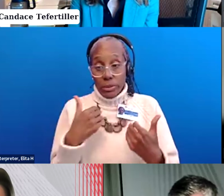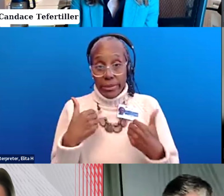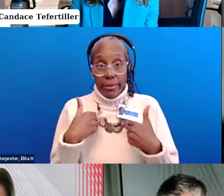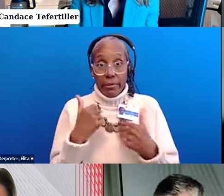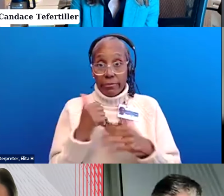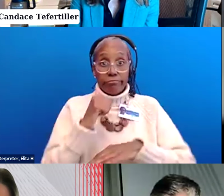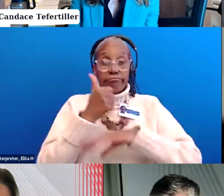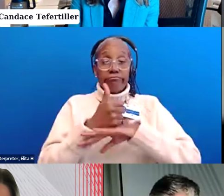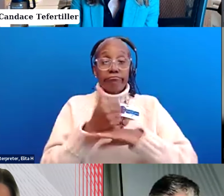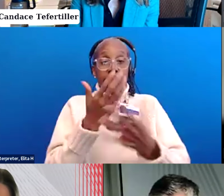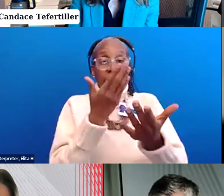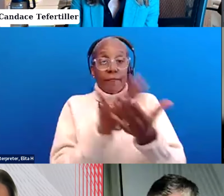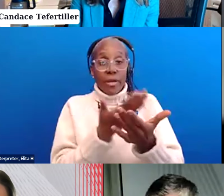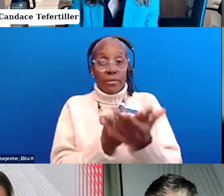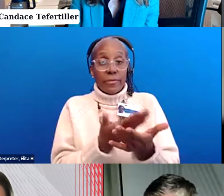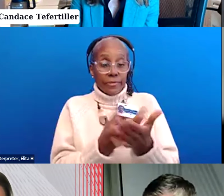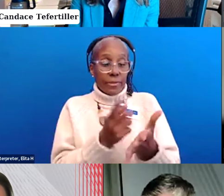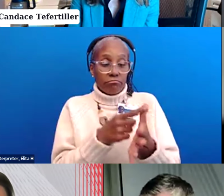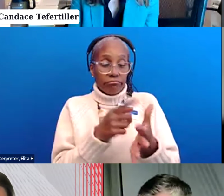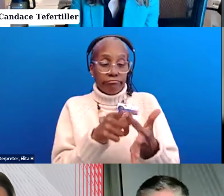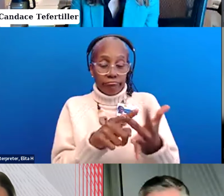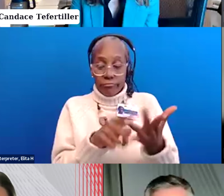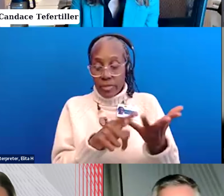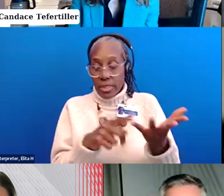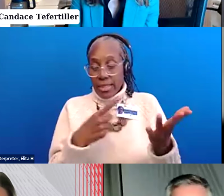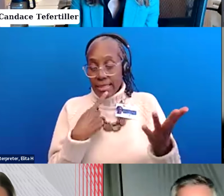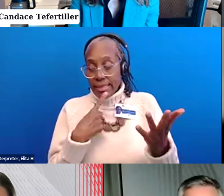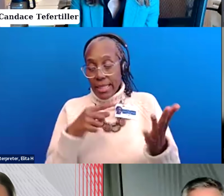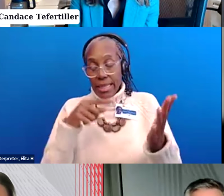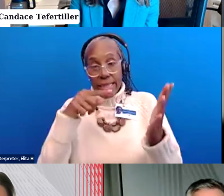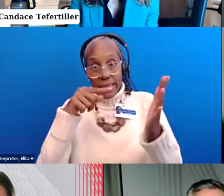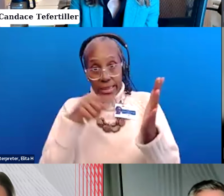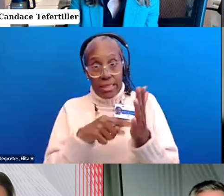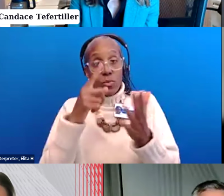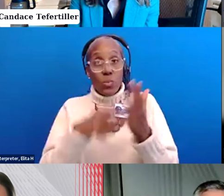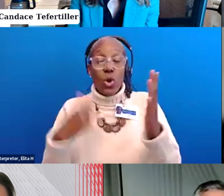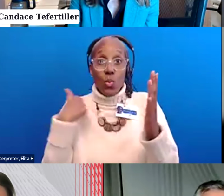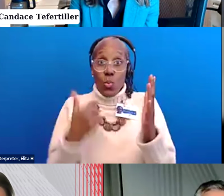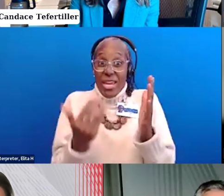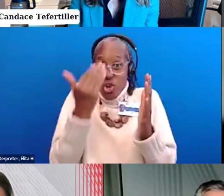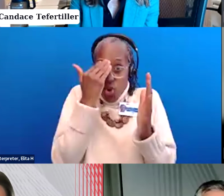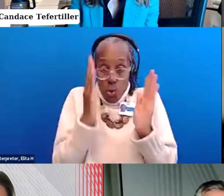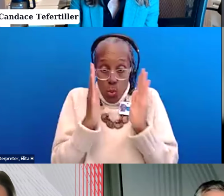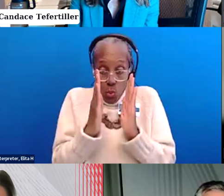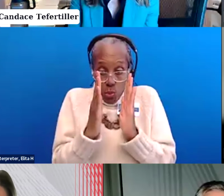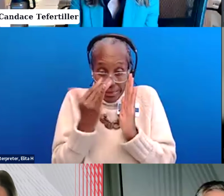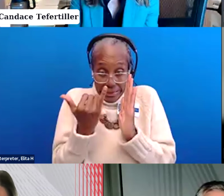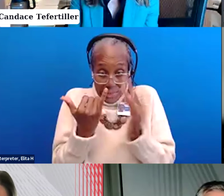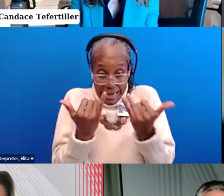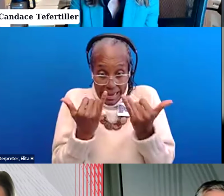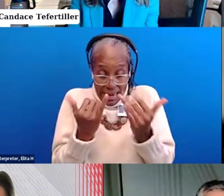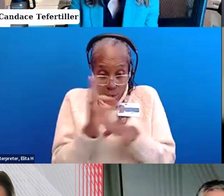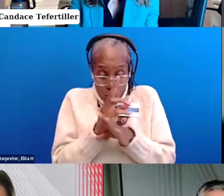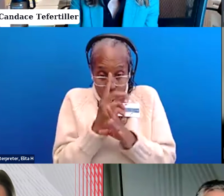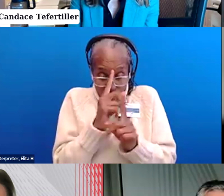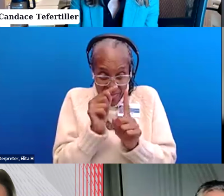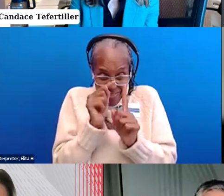of factors that have gone into saying, look, this is what we know today about our device and where it should be used,